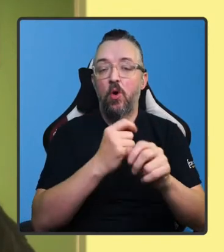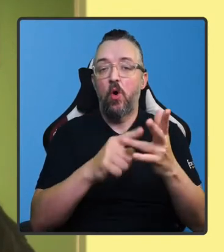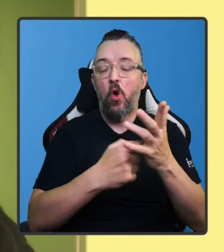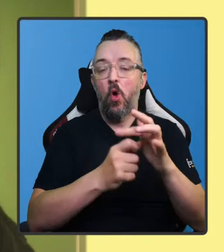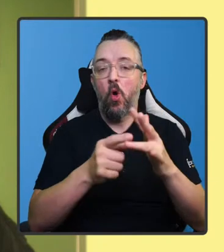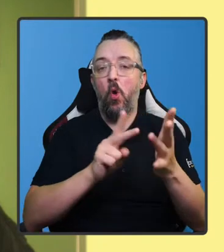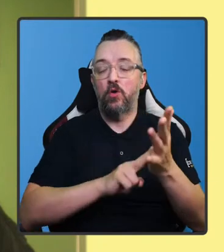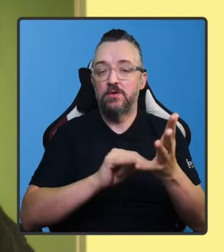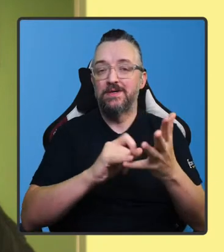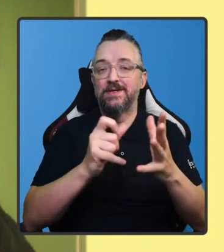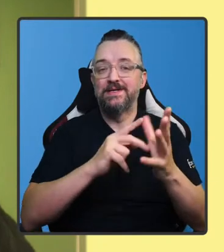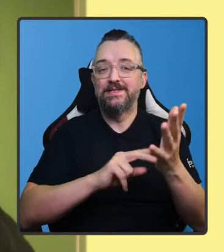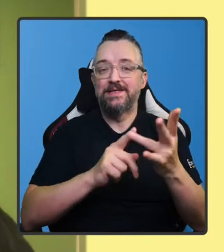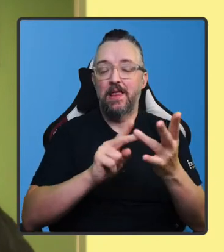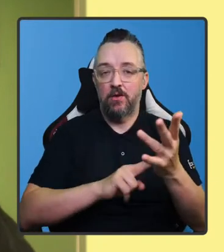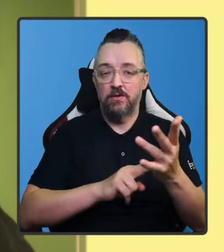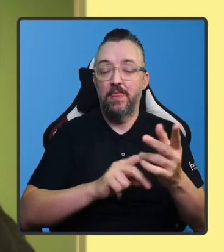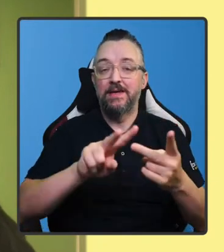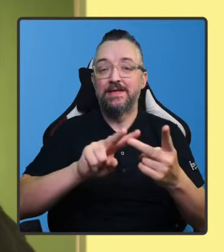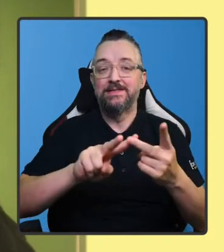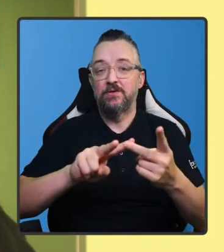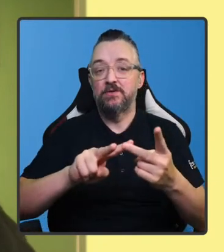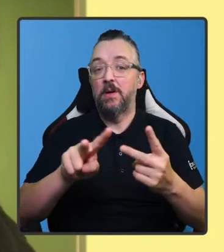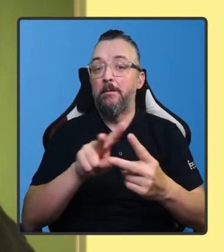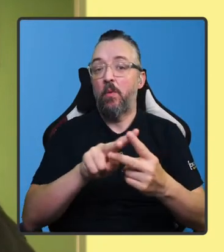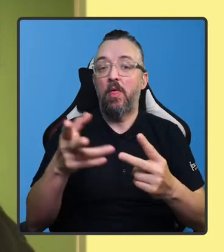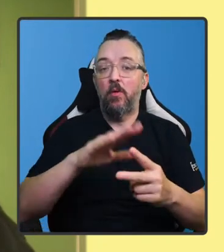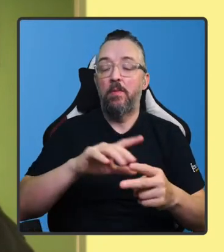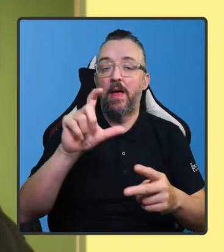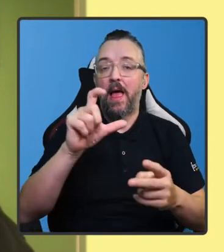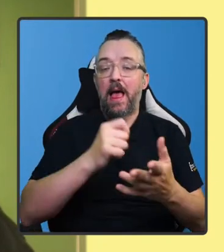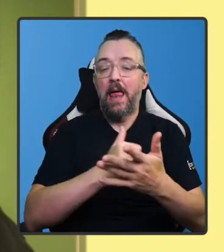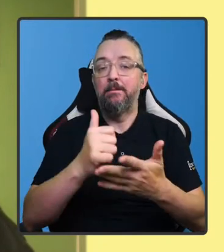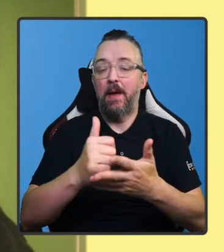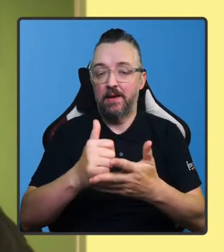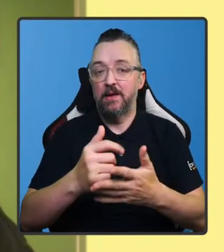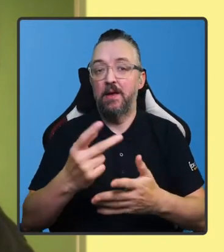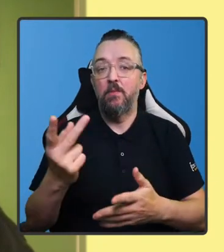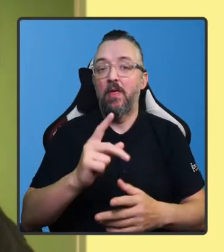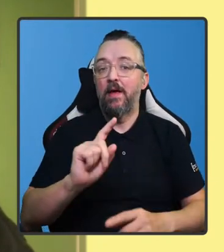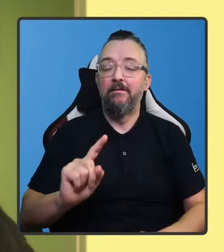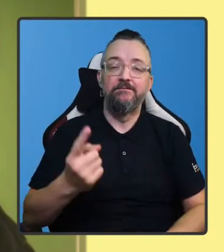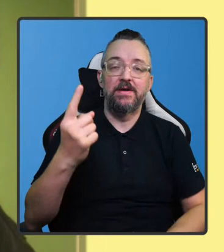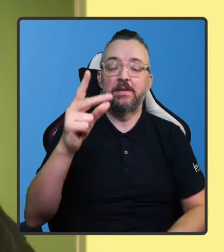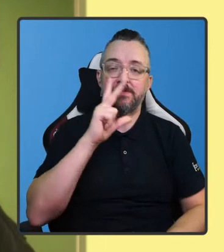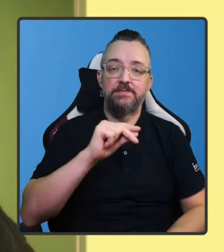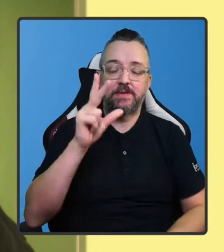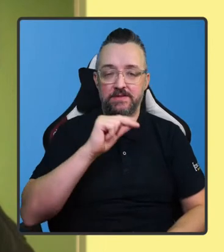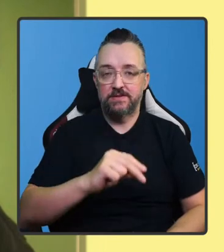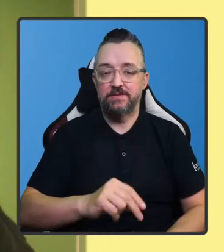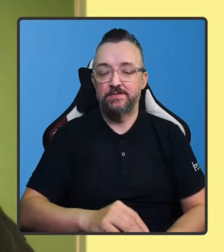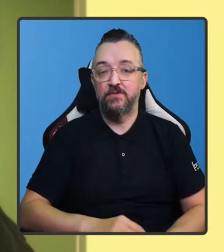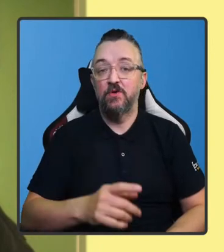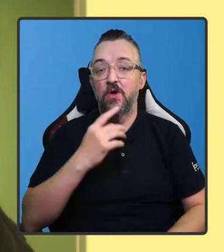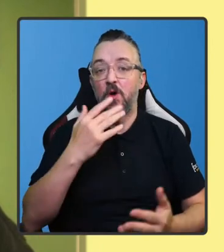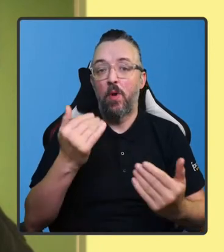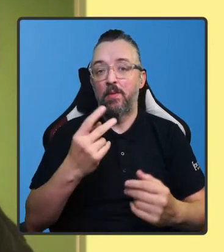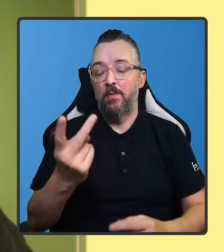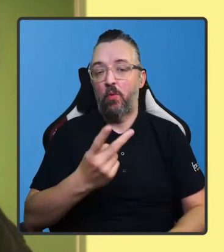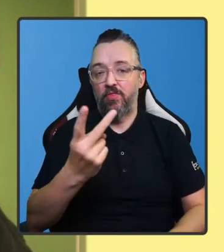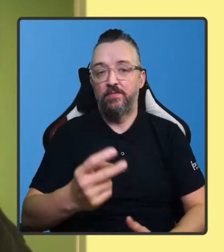seconded by Marina Scanlon, both from Clydebank branch and both first-time speakers at conference. So welcome, both of